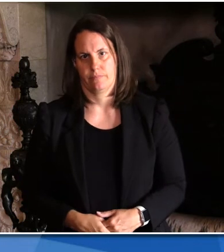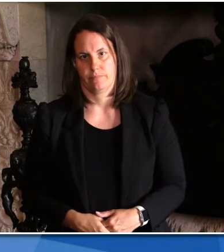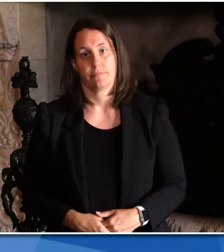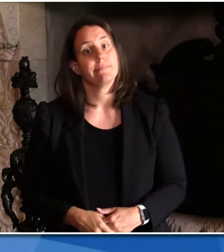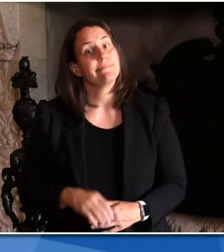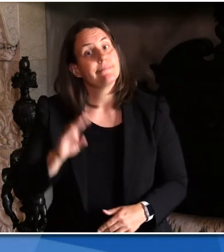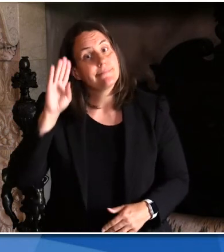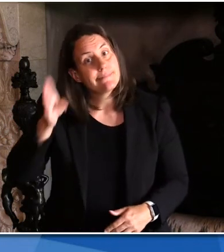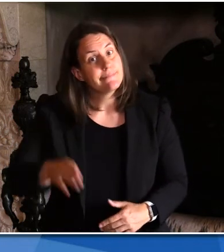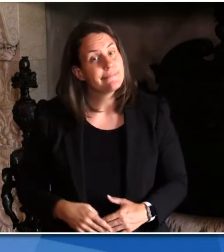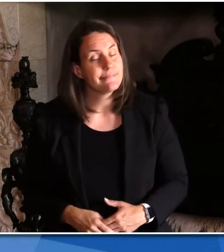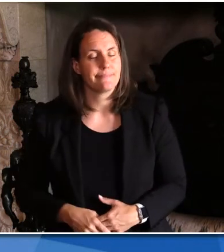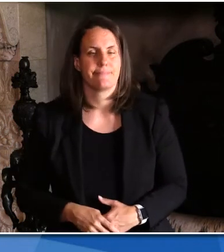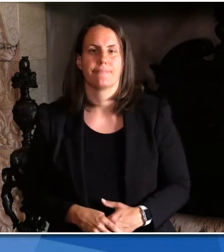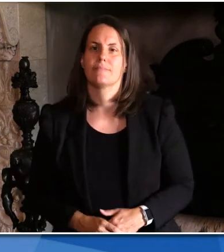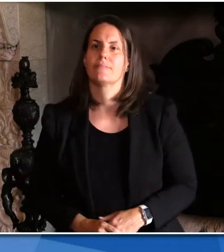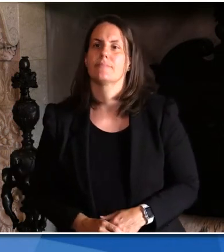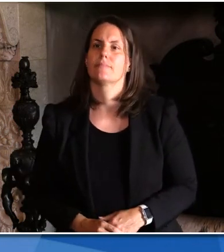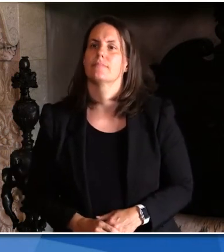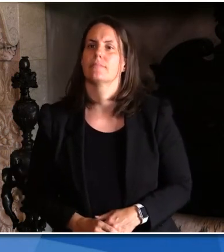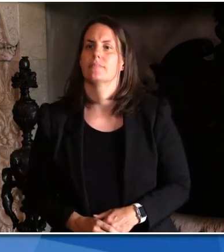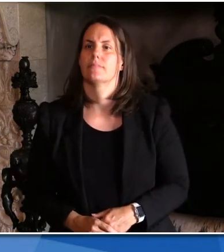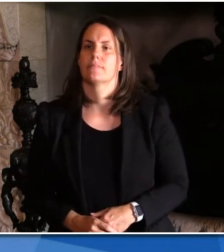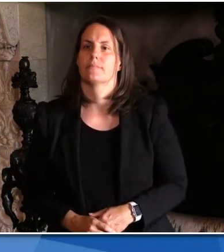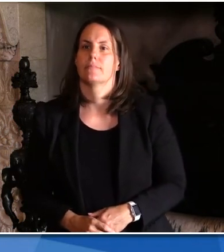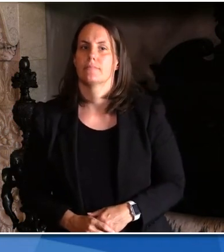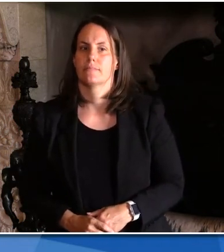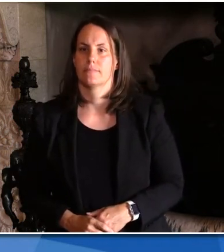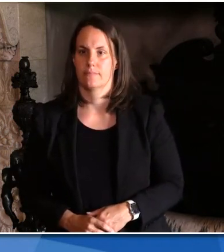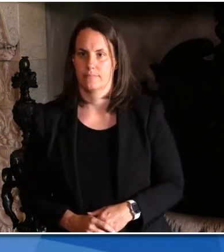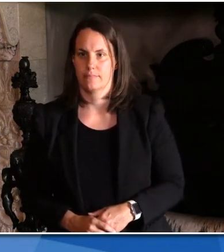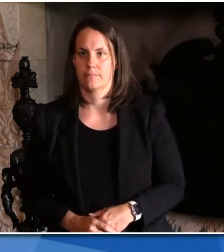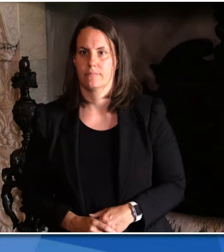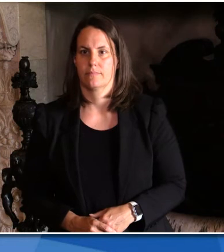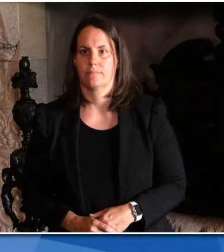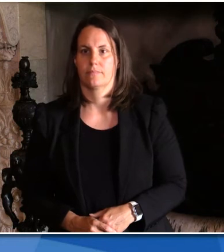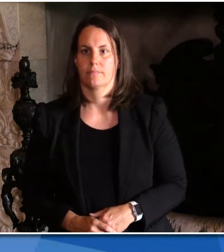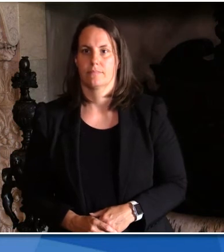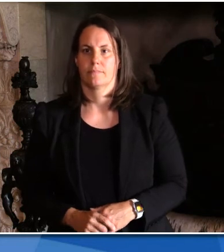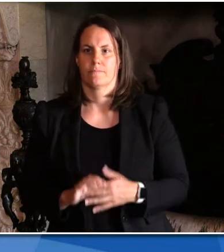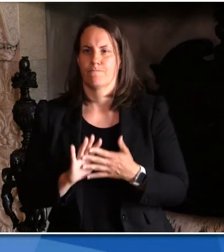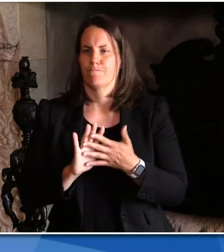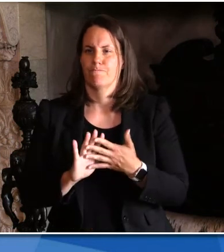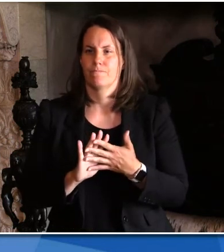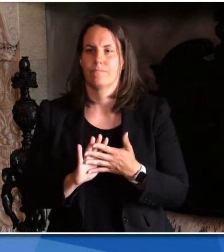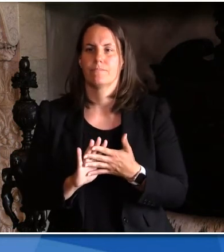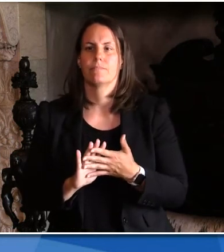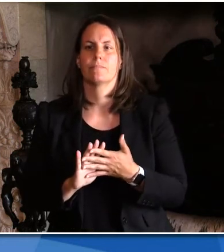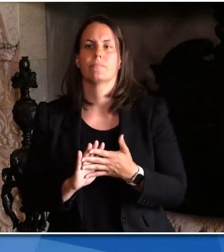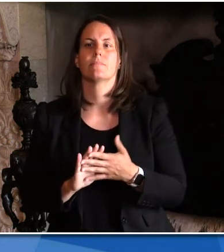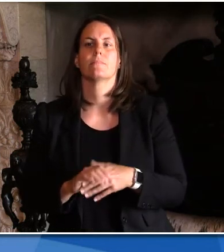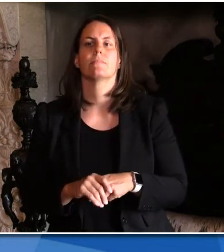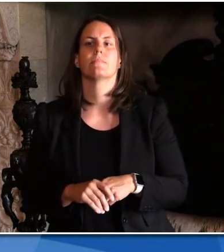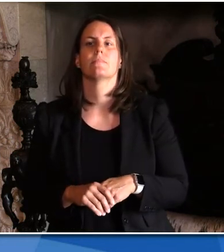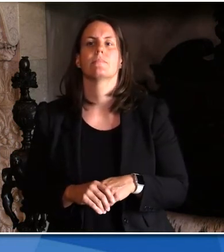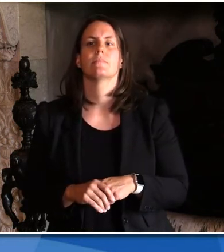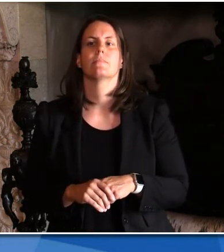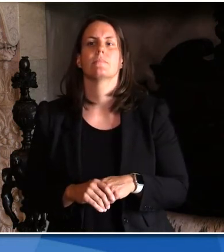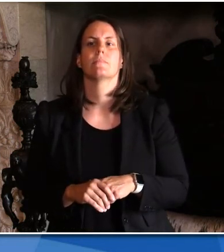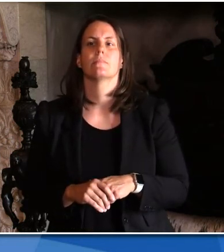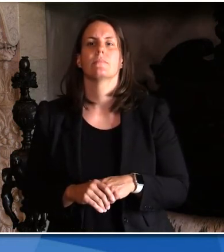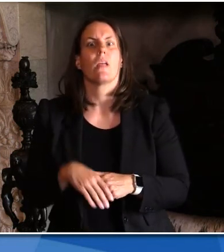Hi. Dane County and Ross County officials have recently reported increasing numbers of confirmed cases among young people, particularly those